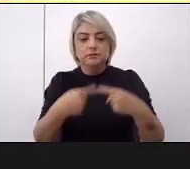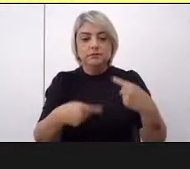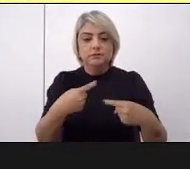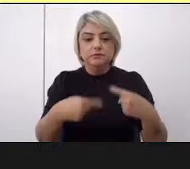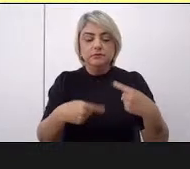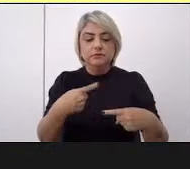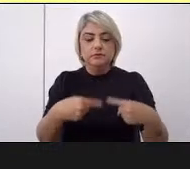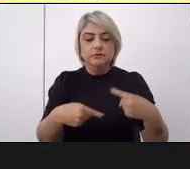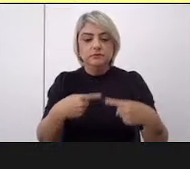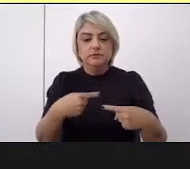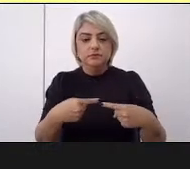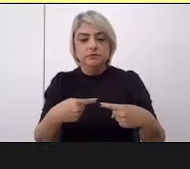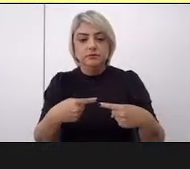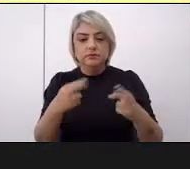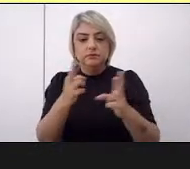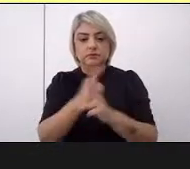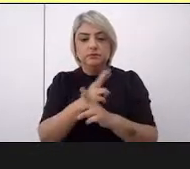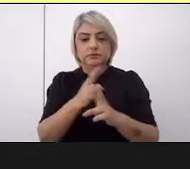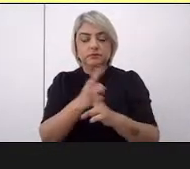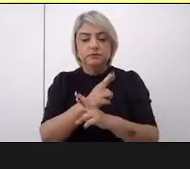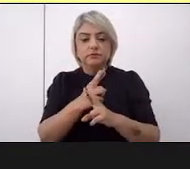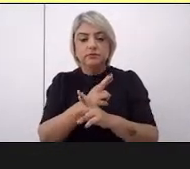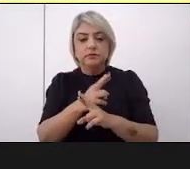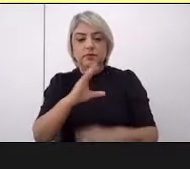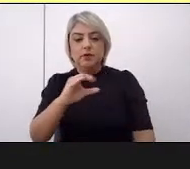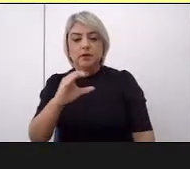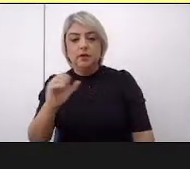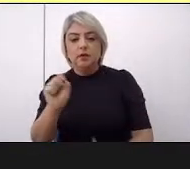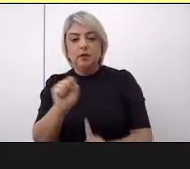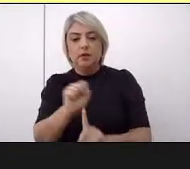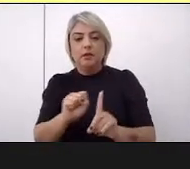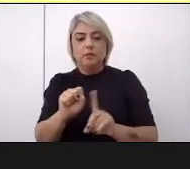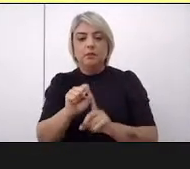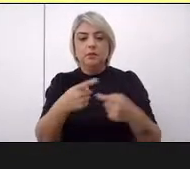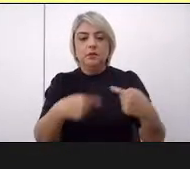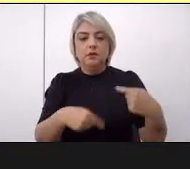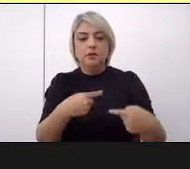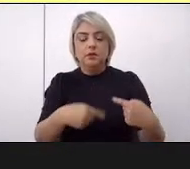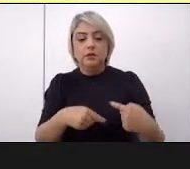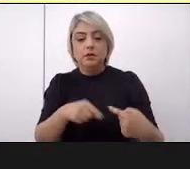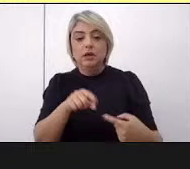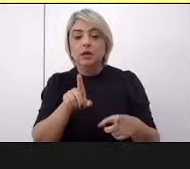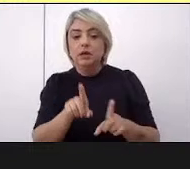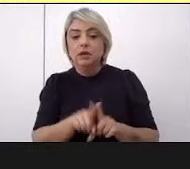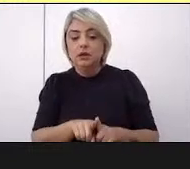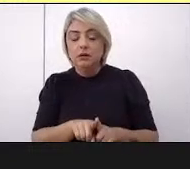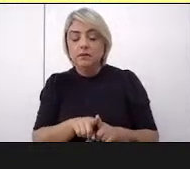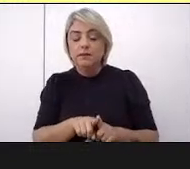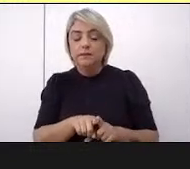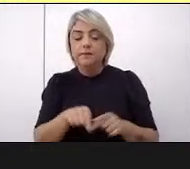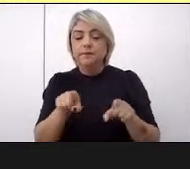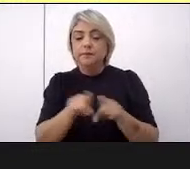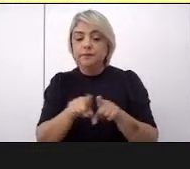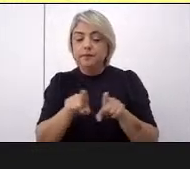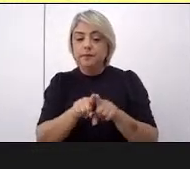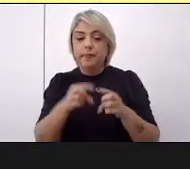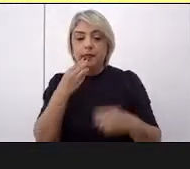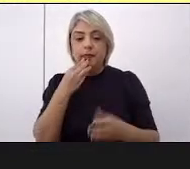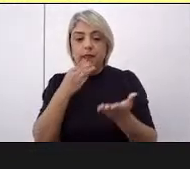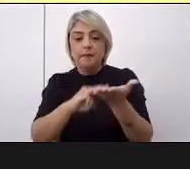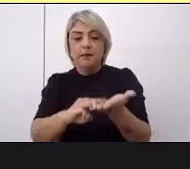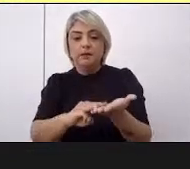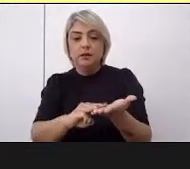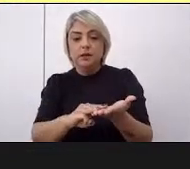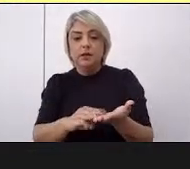Thirdly, there is little French work based on quantitative methods on that topics.